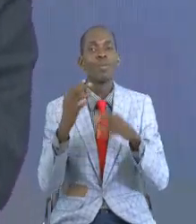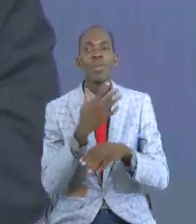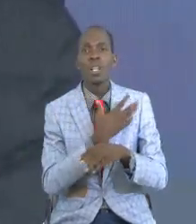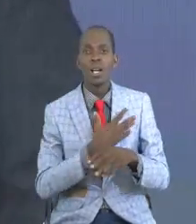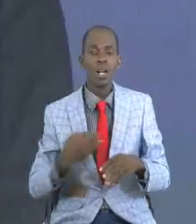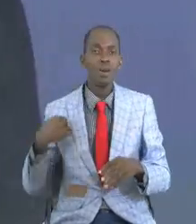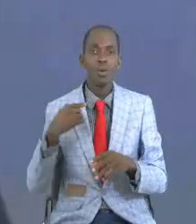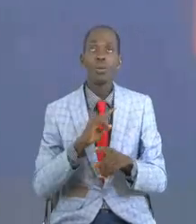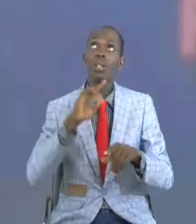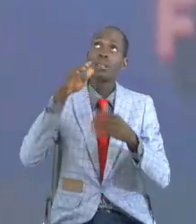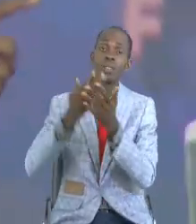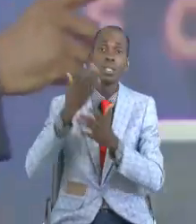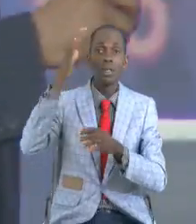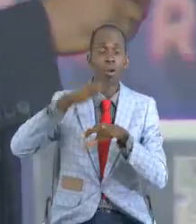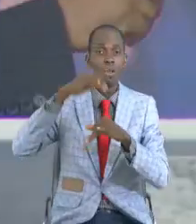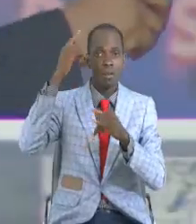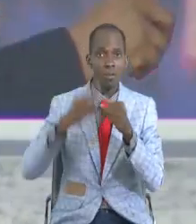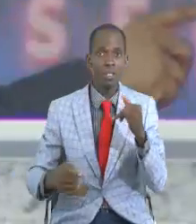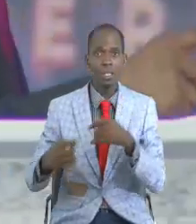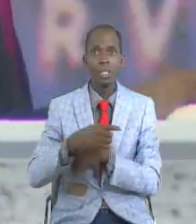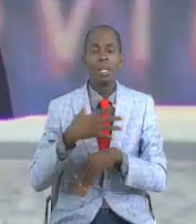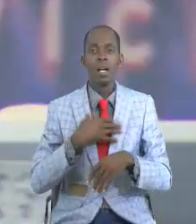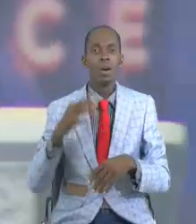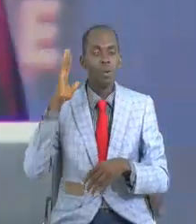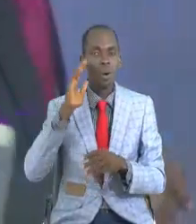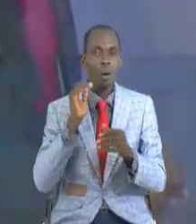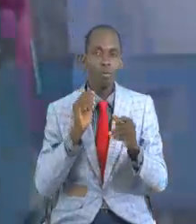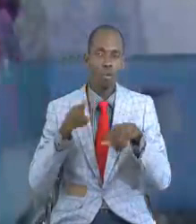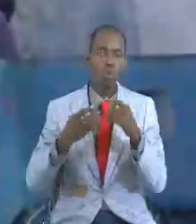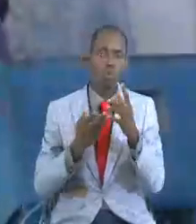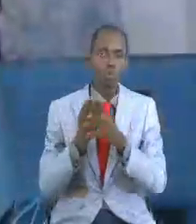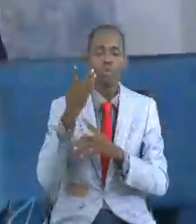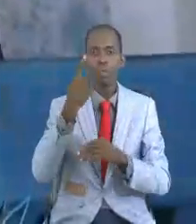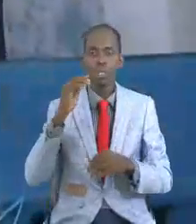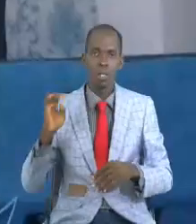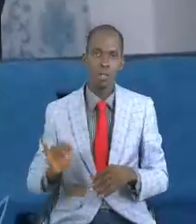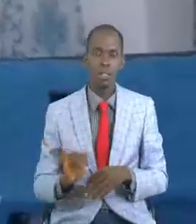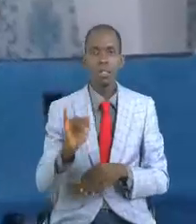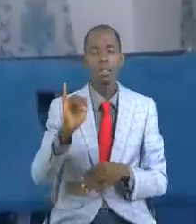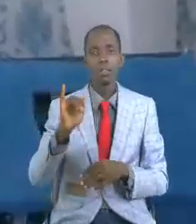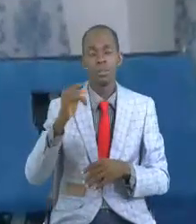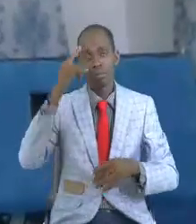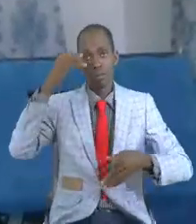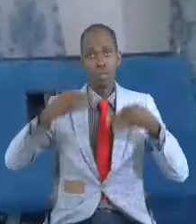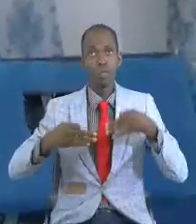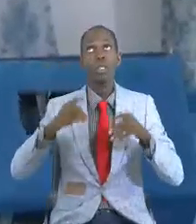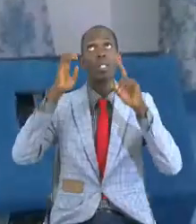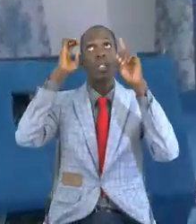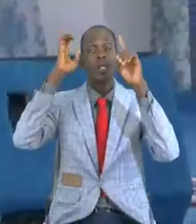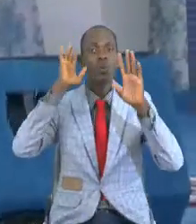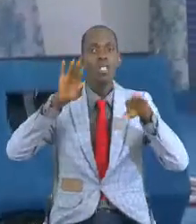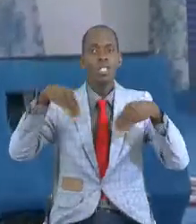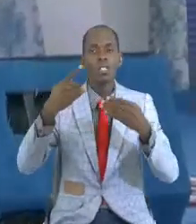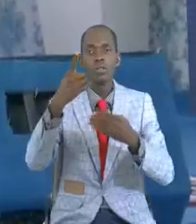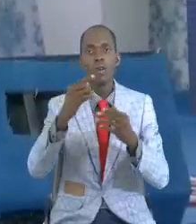final day, and we pass through the eternal everlasting judge, he will give you commendation that